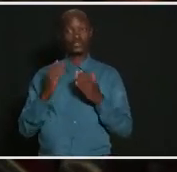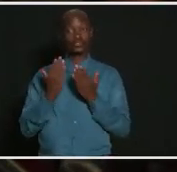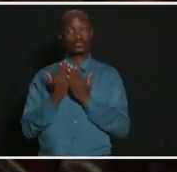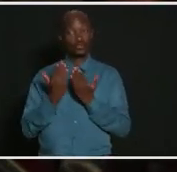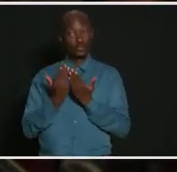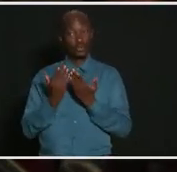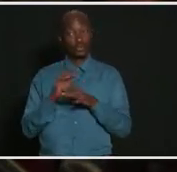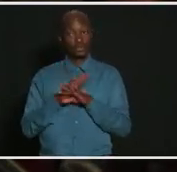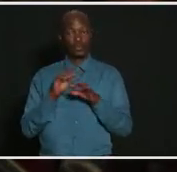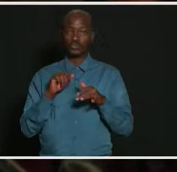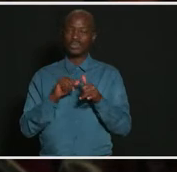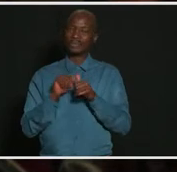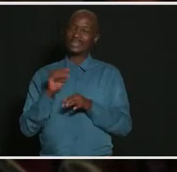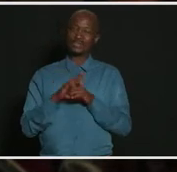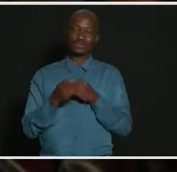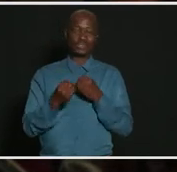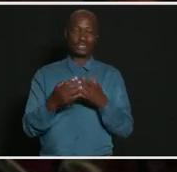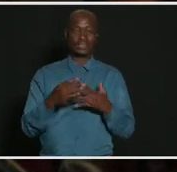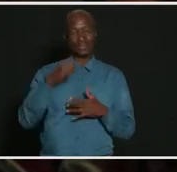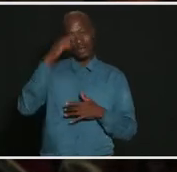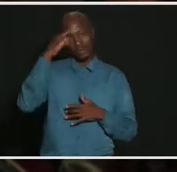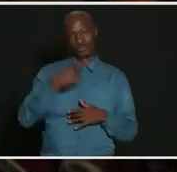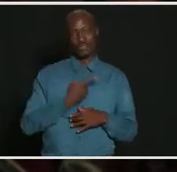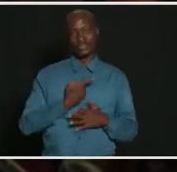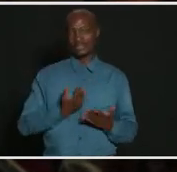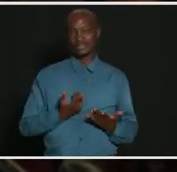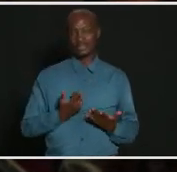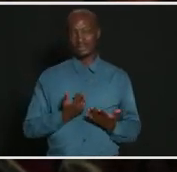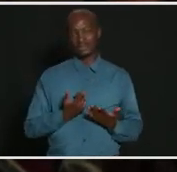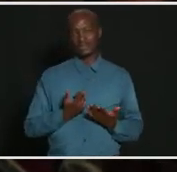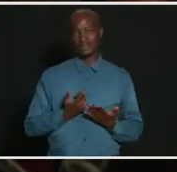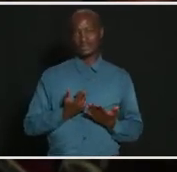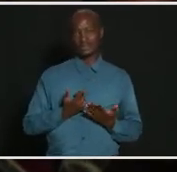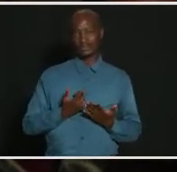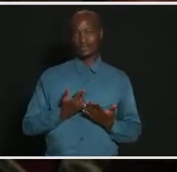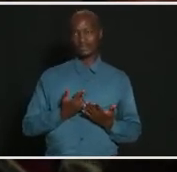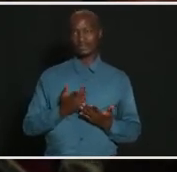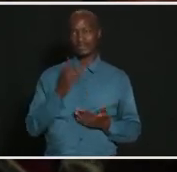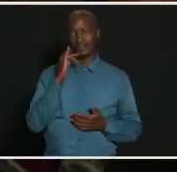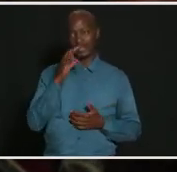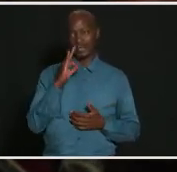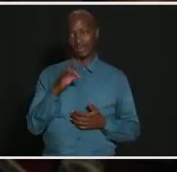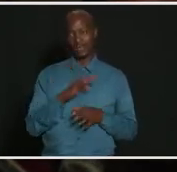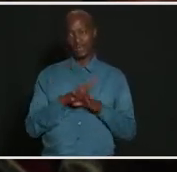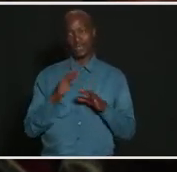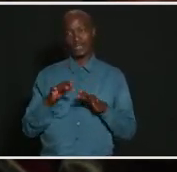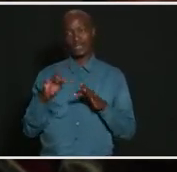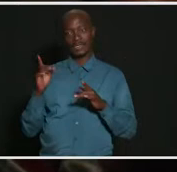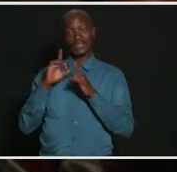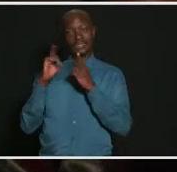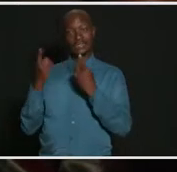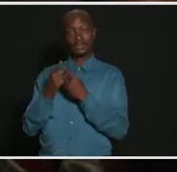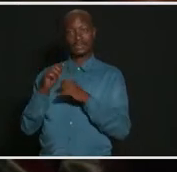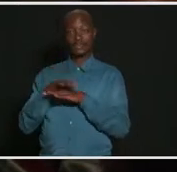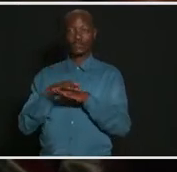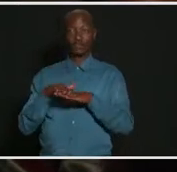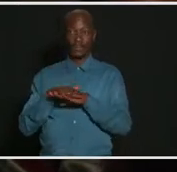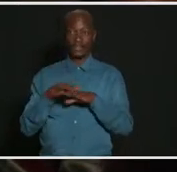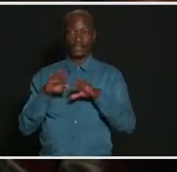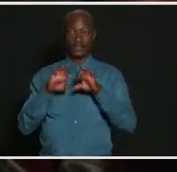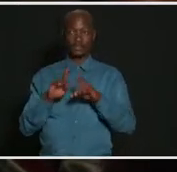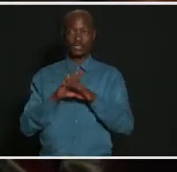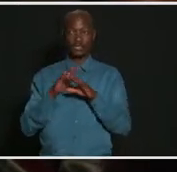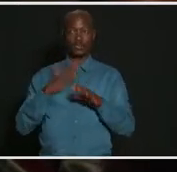we could give our daughters so if the department of basic education wants to regulate